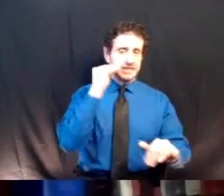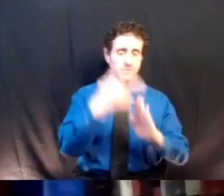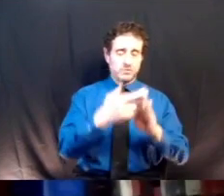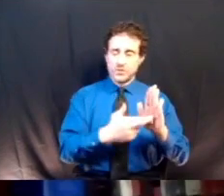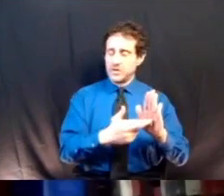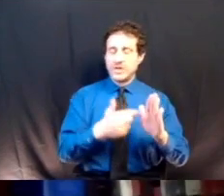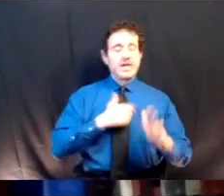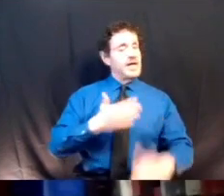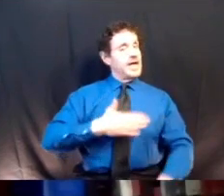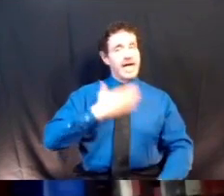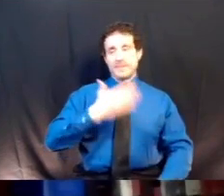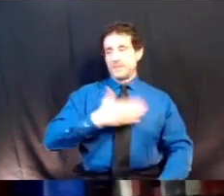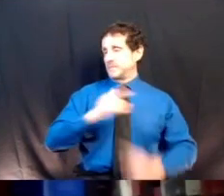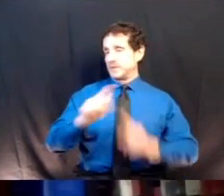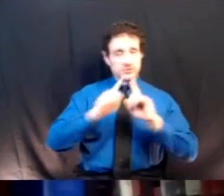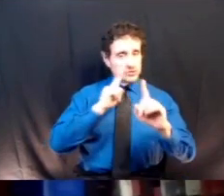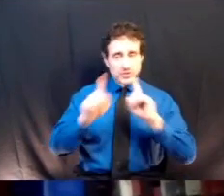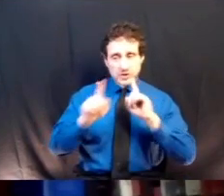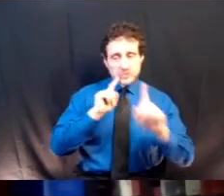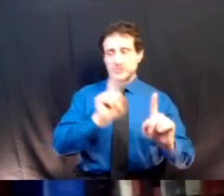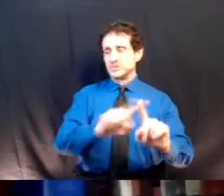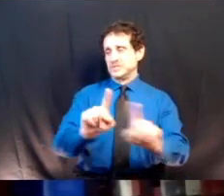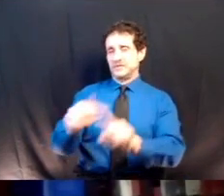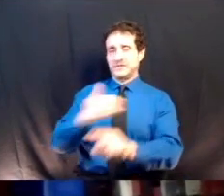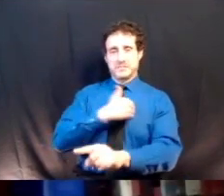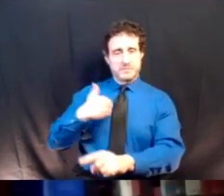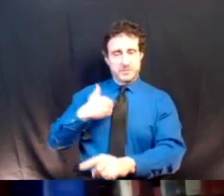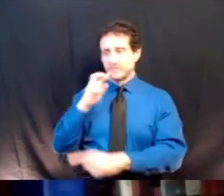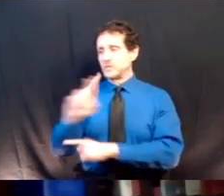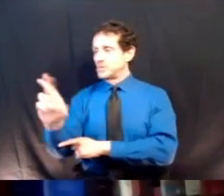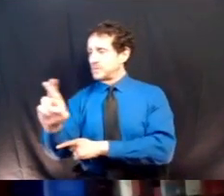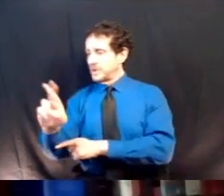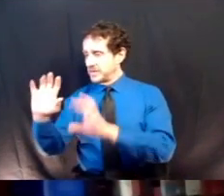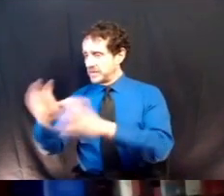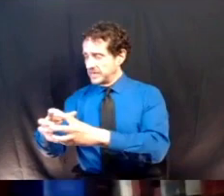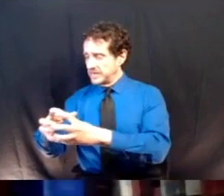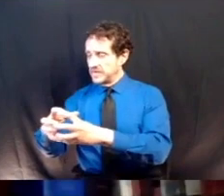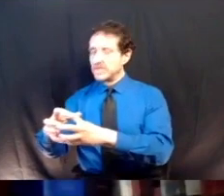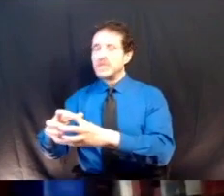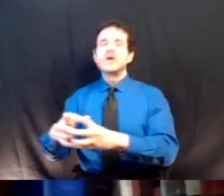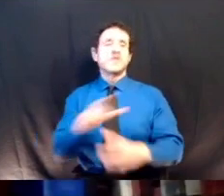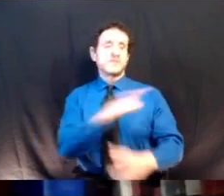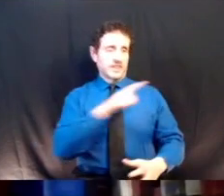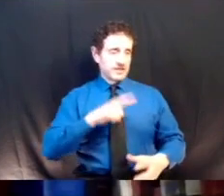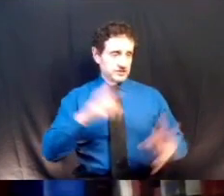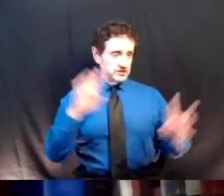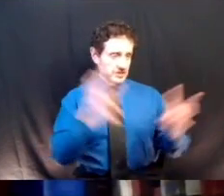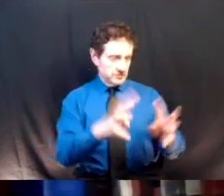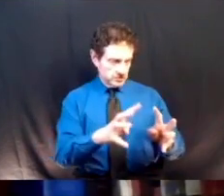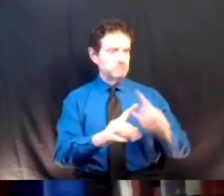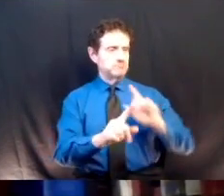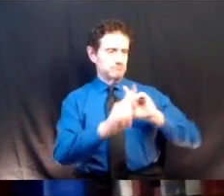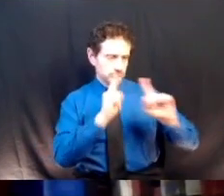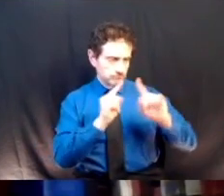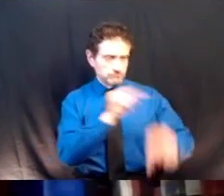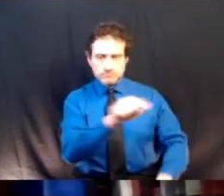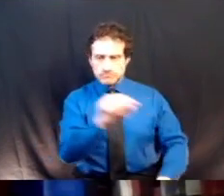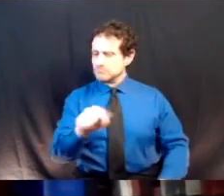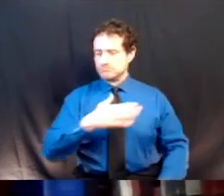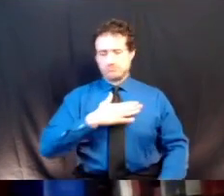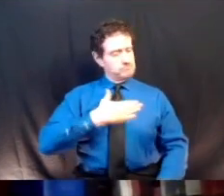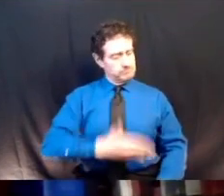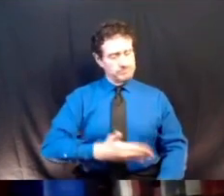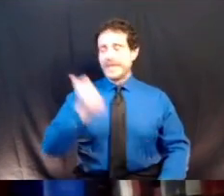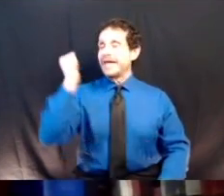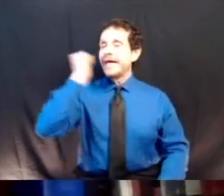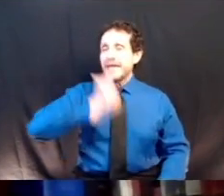with members of the opposite party and with members of the General Assembly. And I've been doing so every